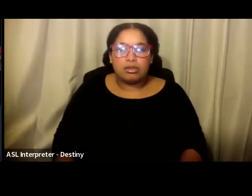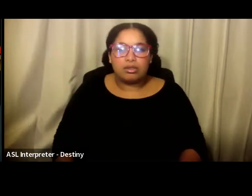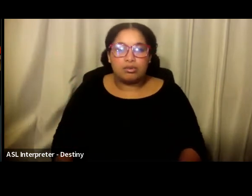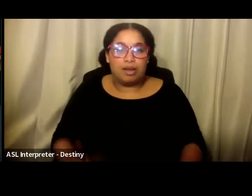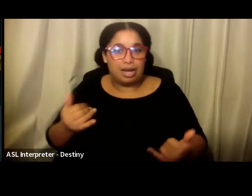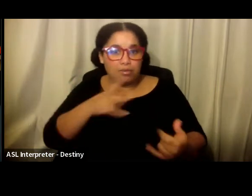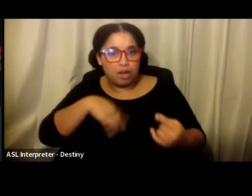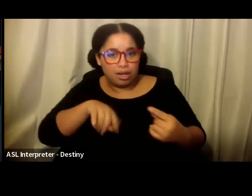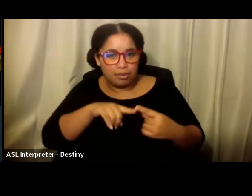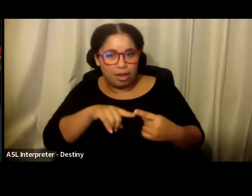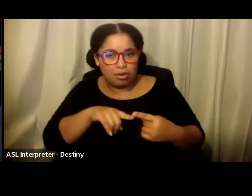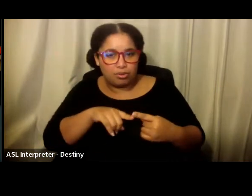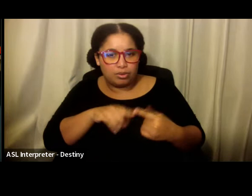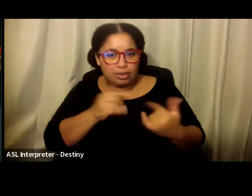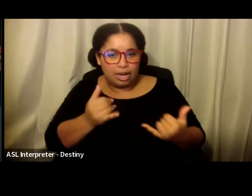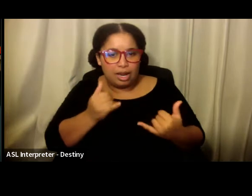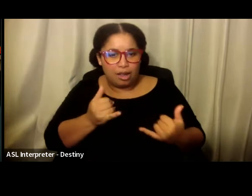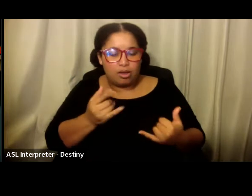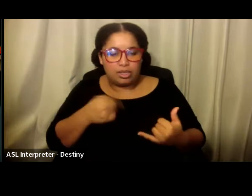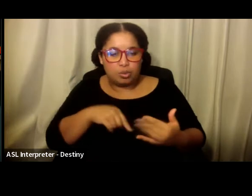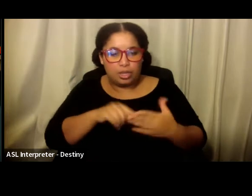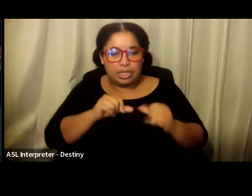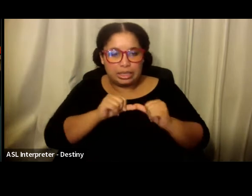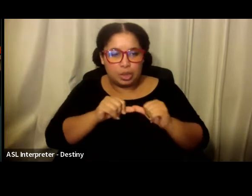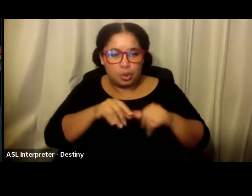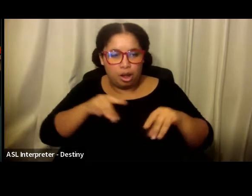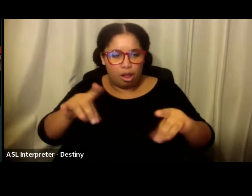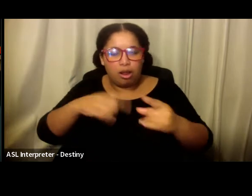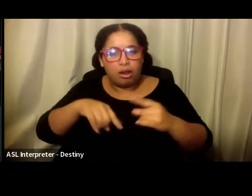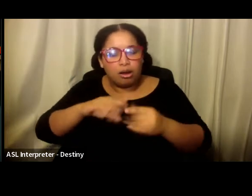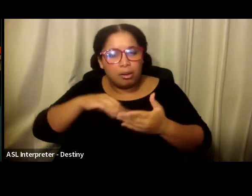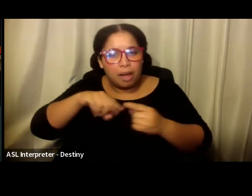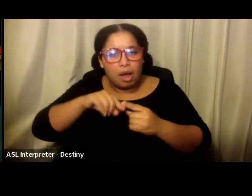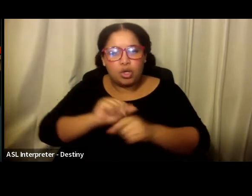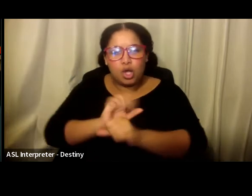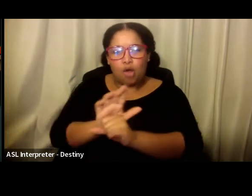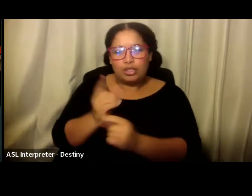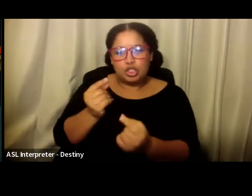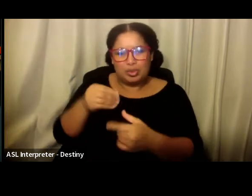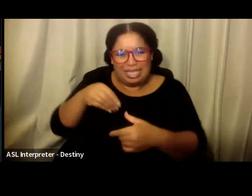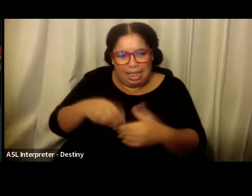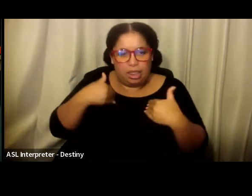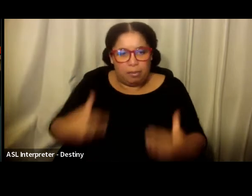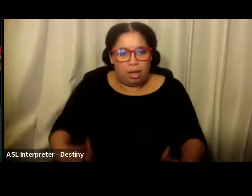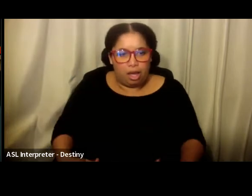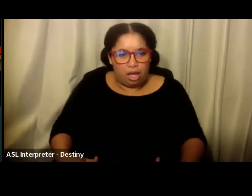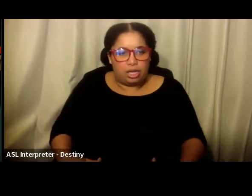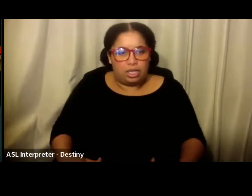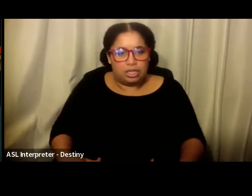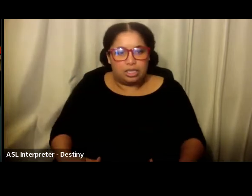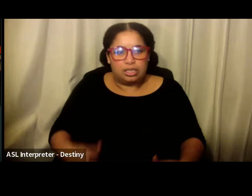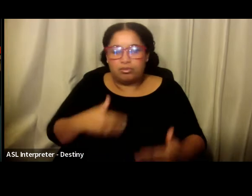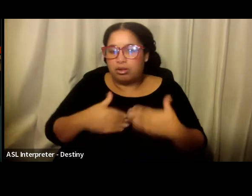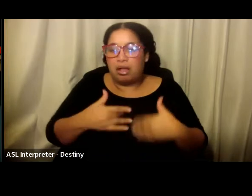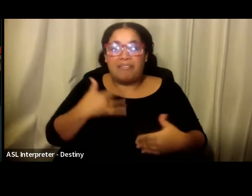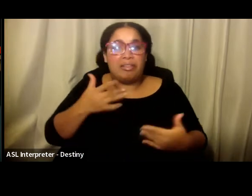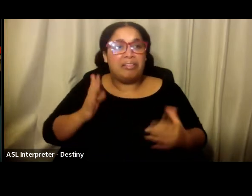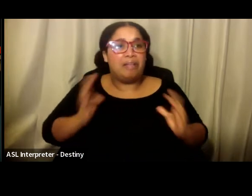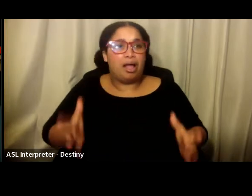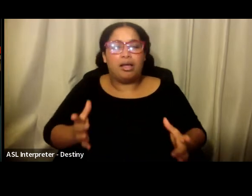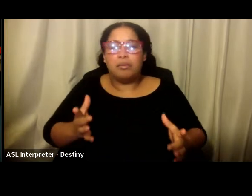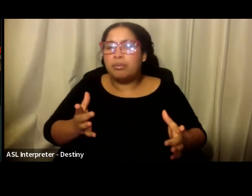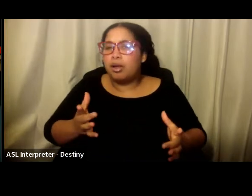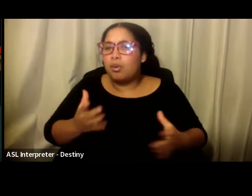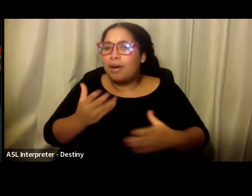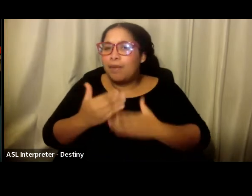talking about it now, especially as we learn about what COVID is doing in our bodies, like even if you feel fine, like what are the